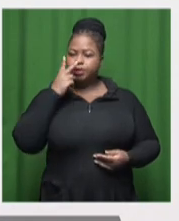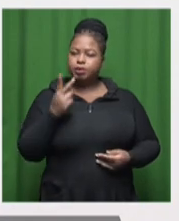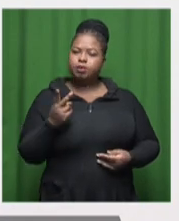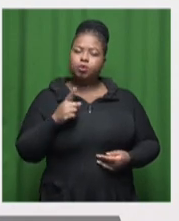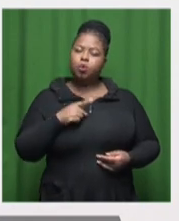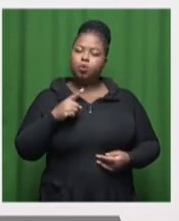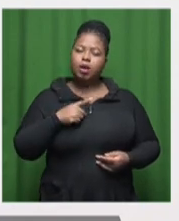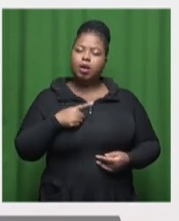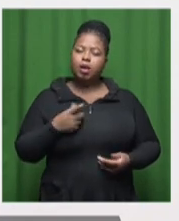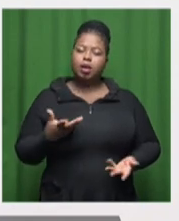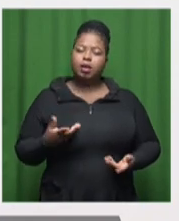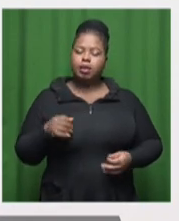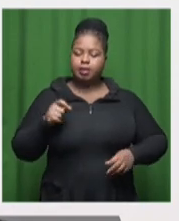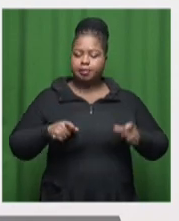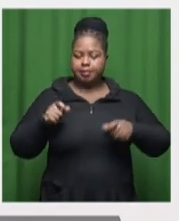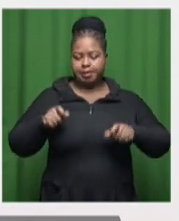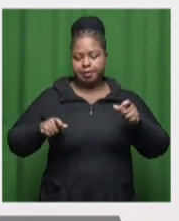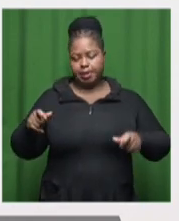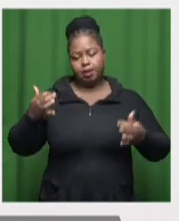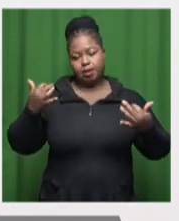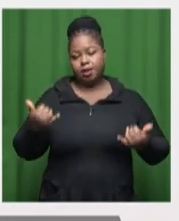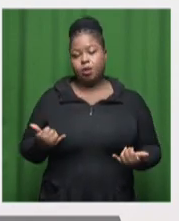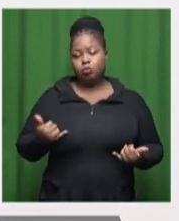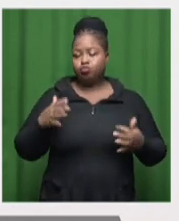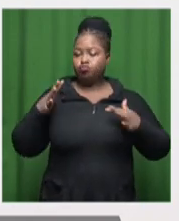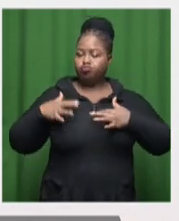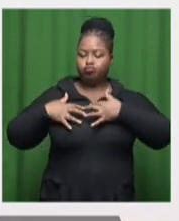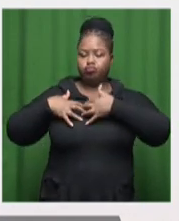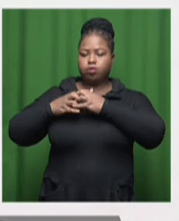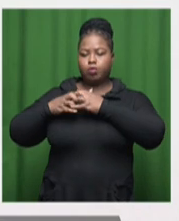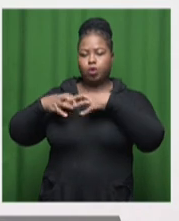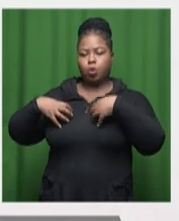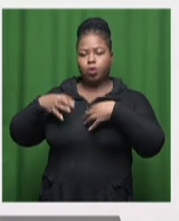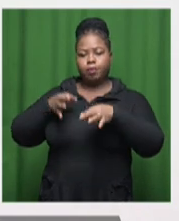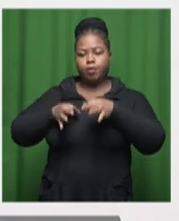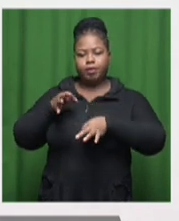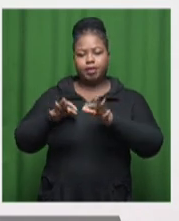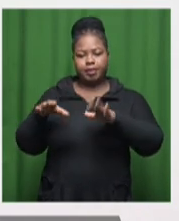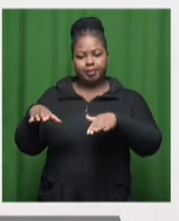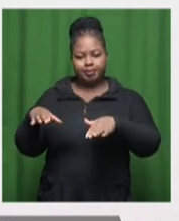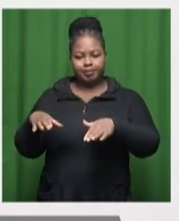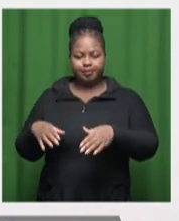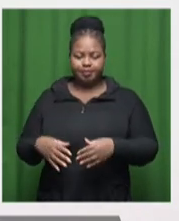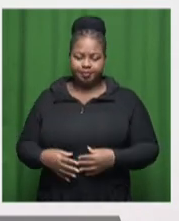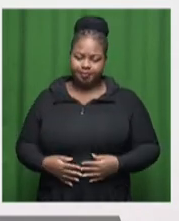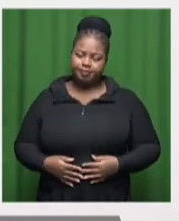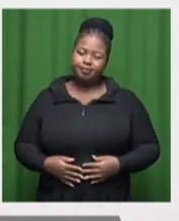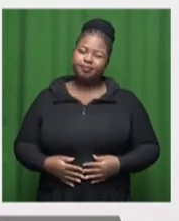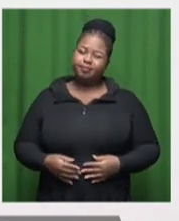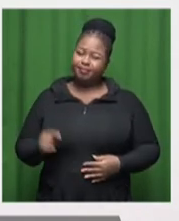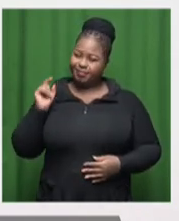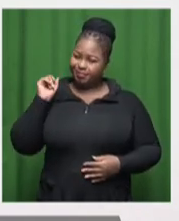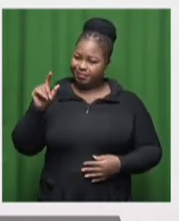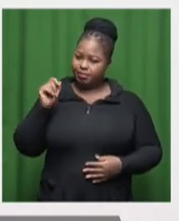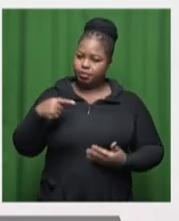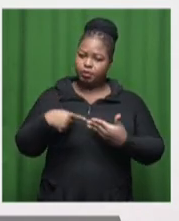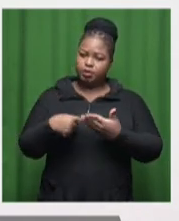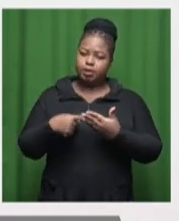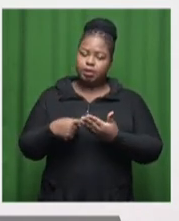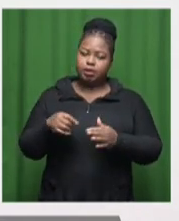know, people to create new parties? I suppose this is where the main debate